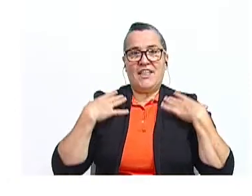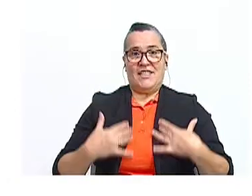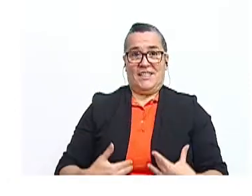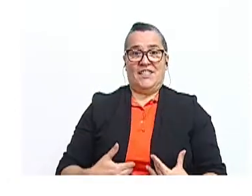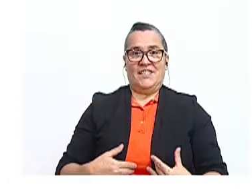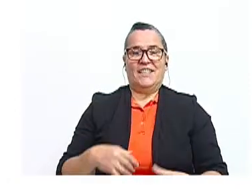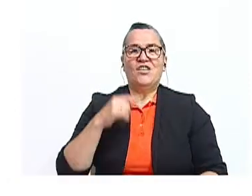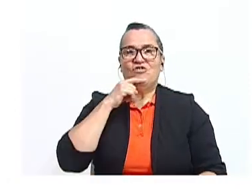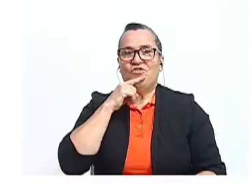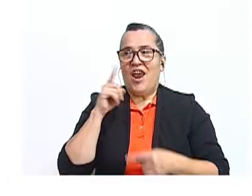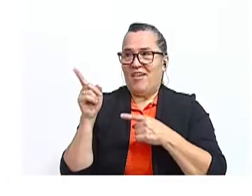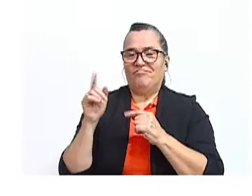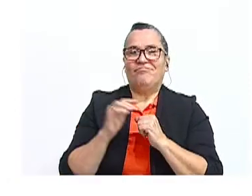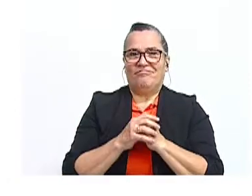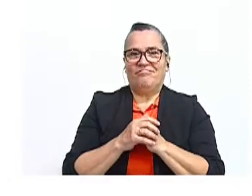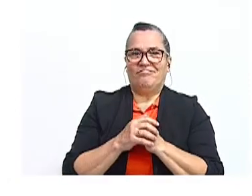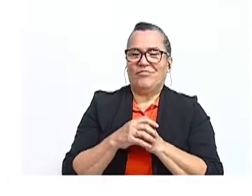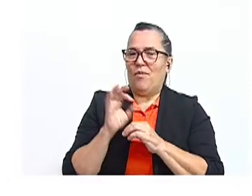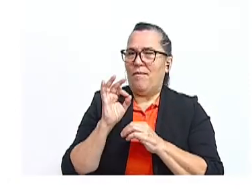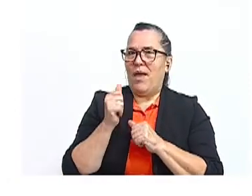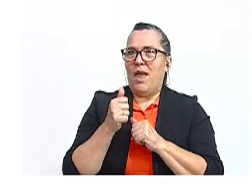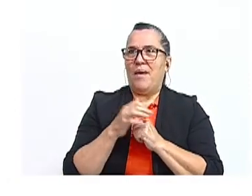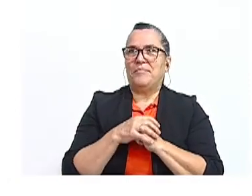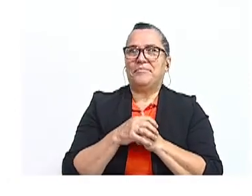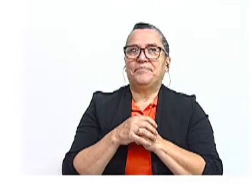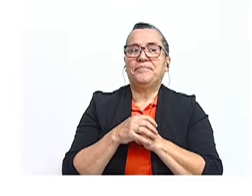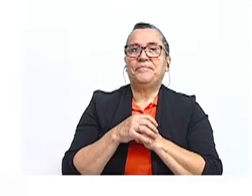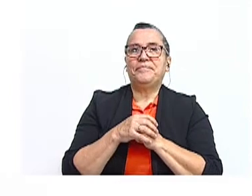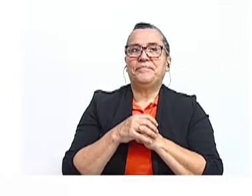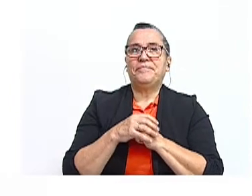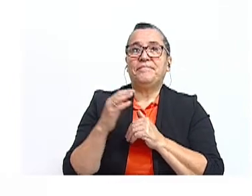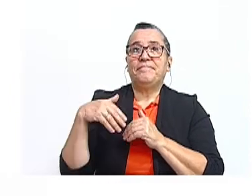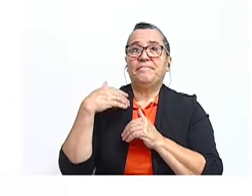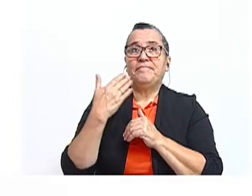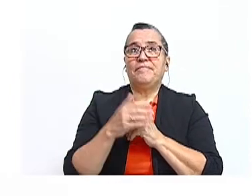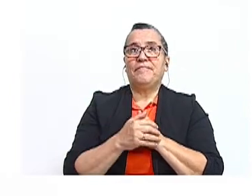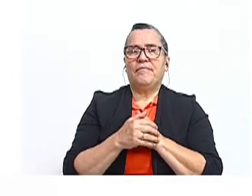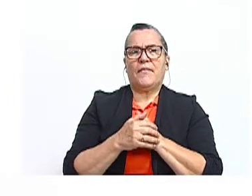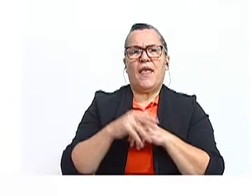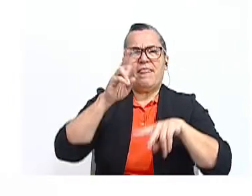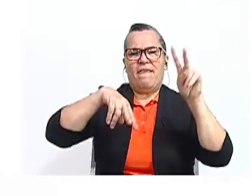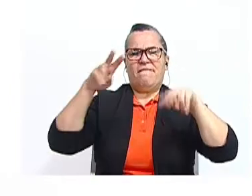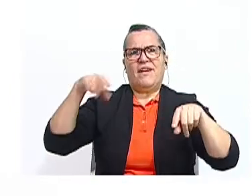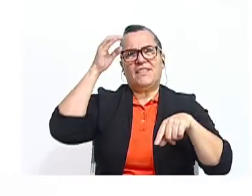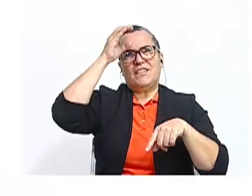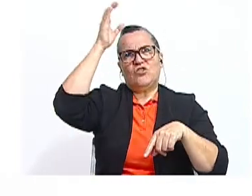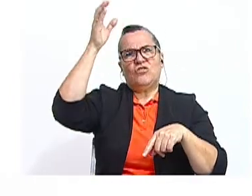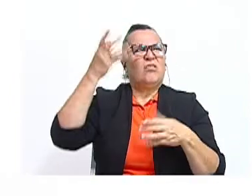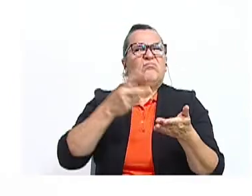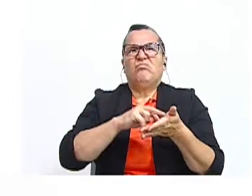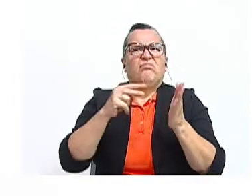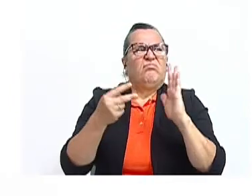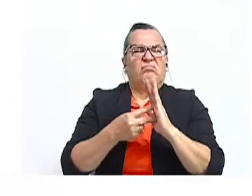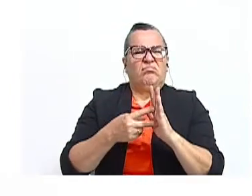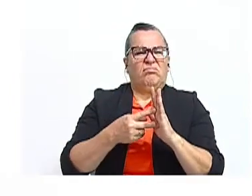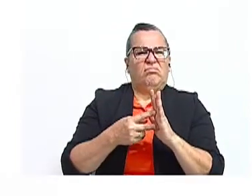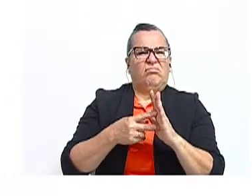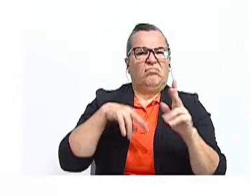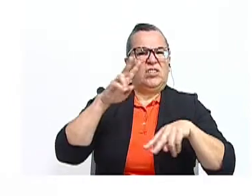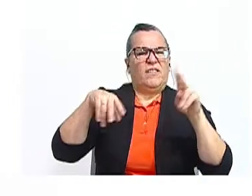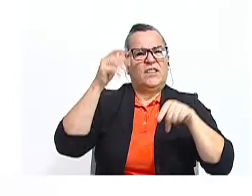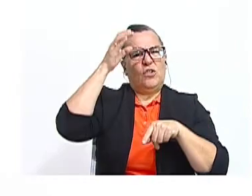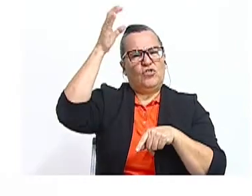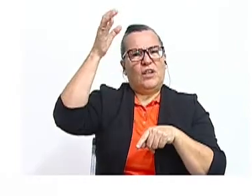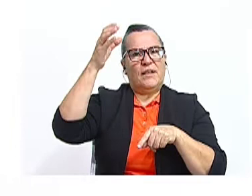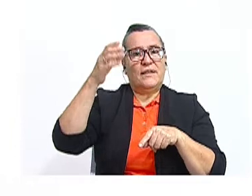red t-shirt. Okay, very good. Next, cultural diversity. What is cultural diversity? It is